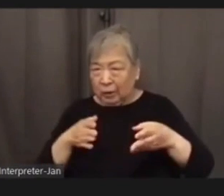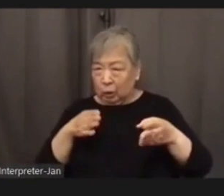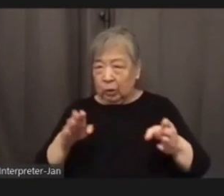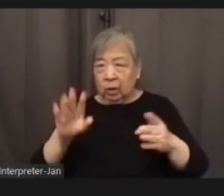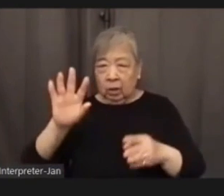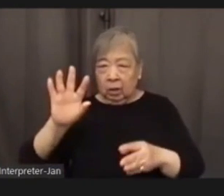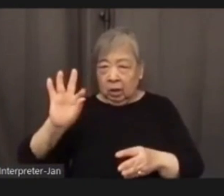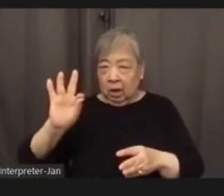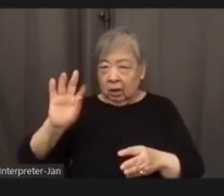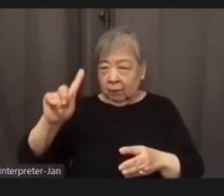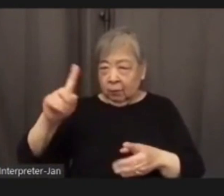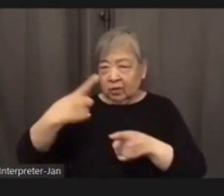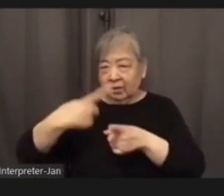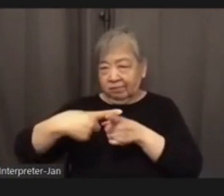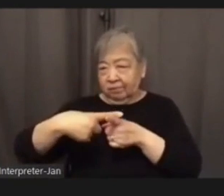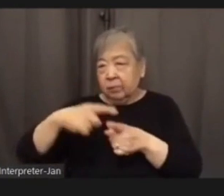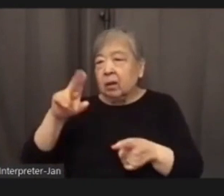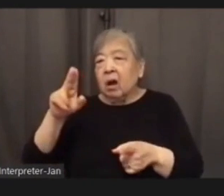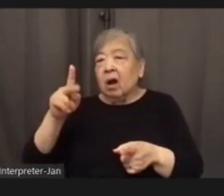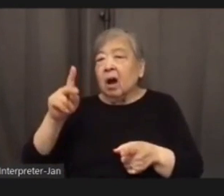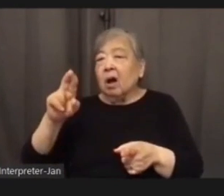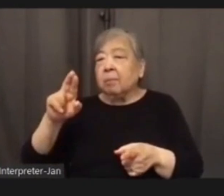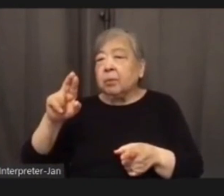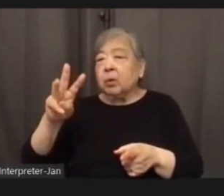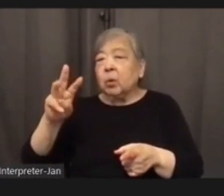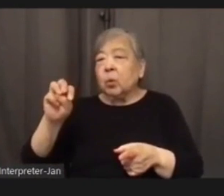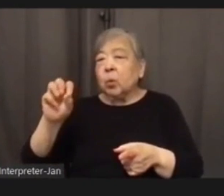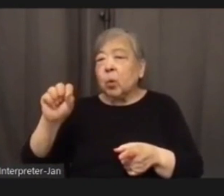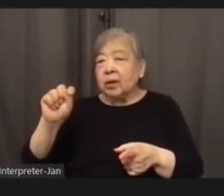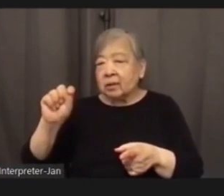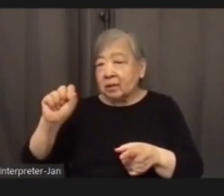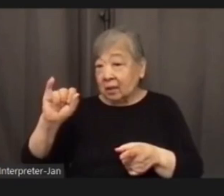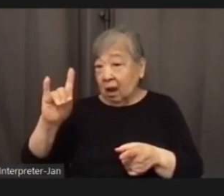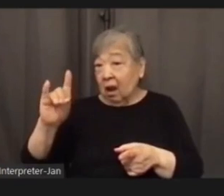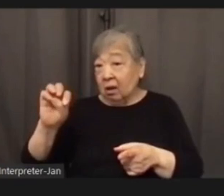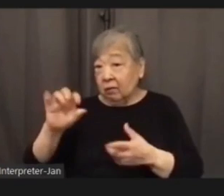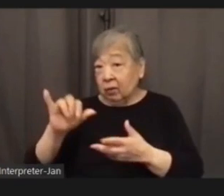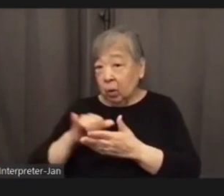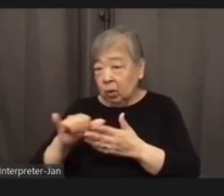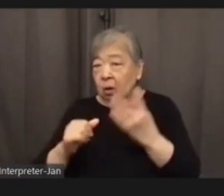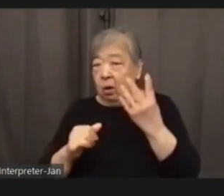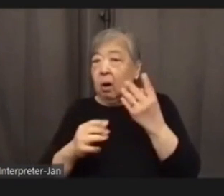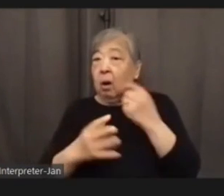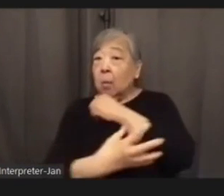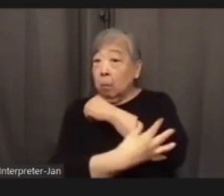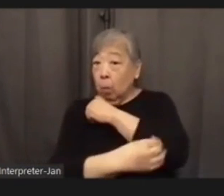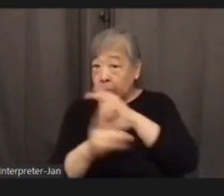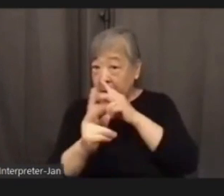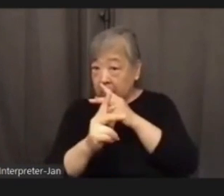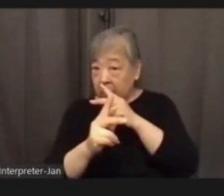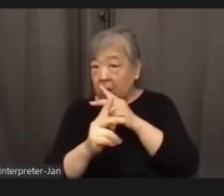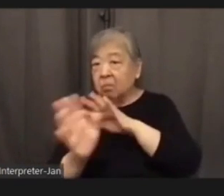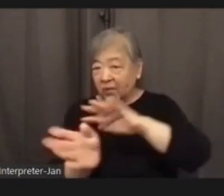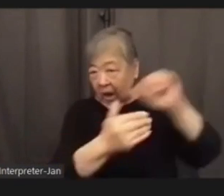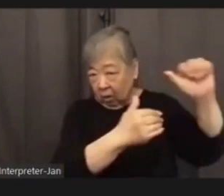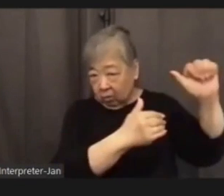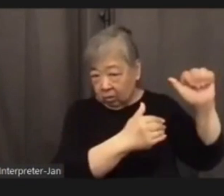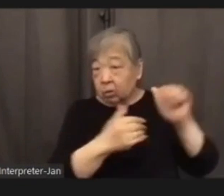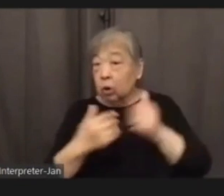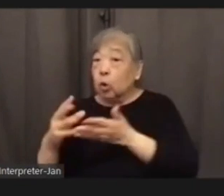the upper West Side of New York, where they were moving out poor people to move in rich. They called